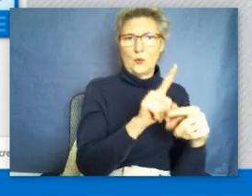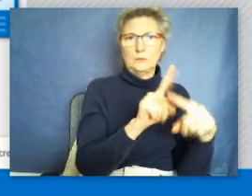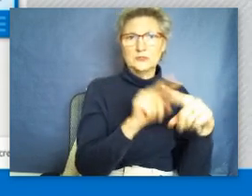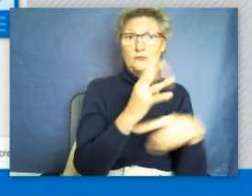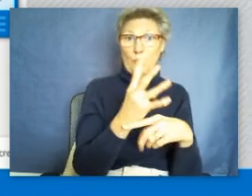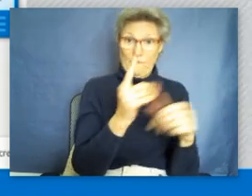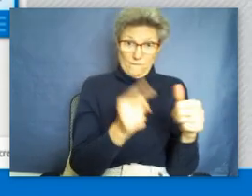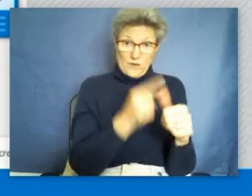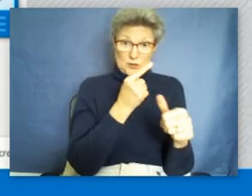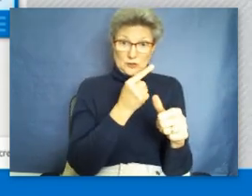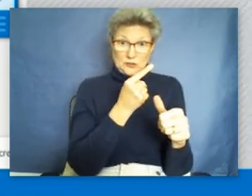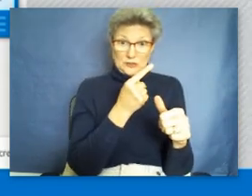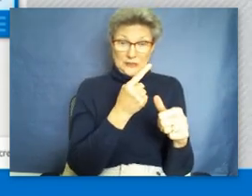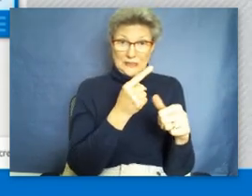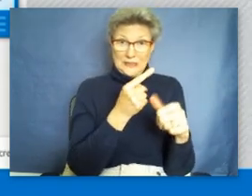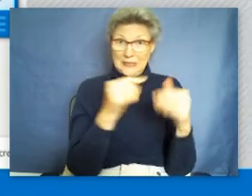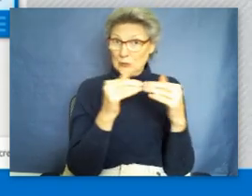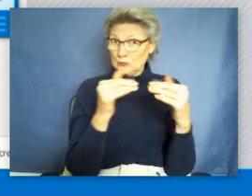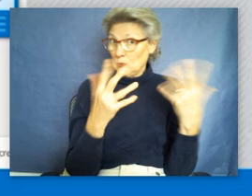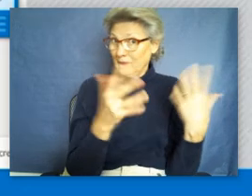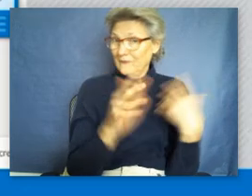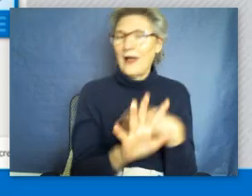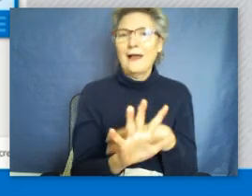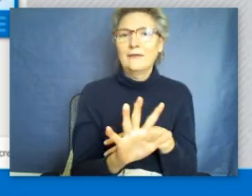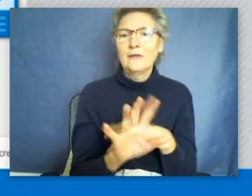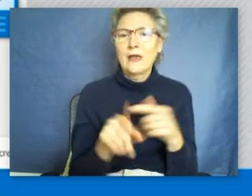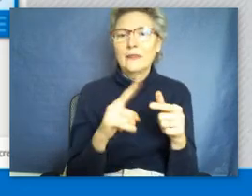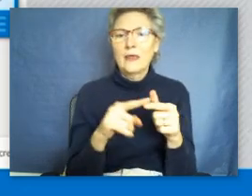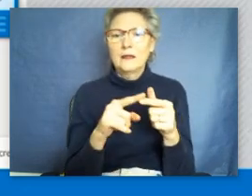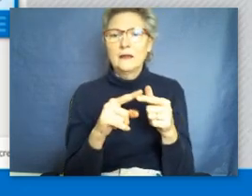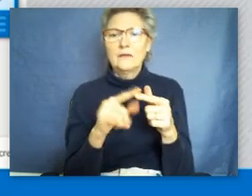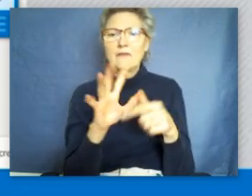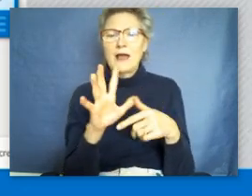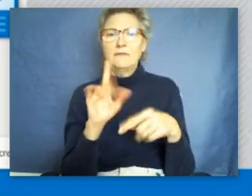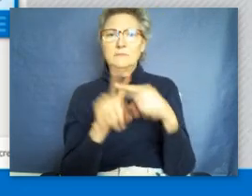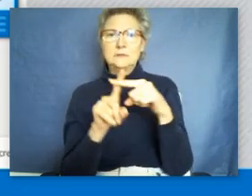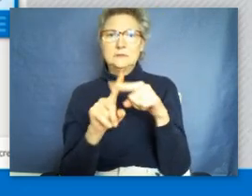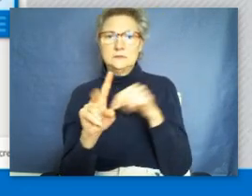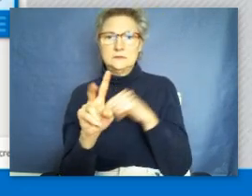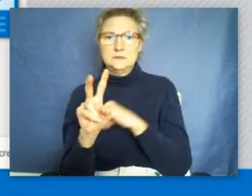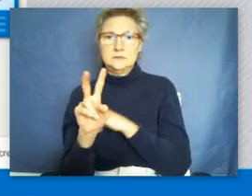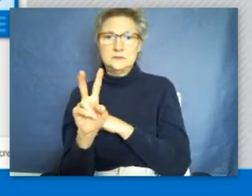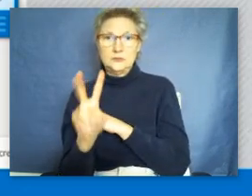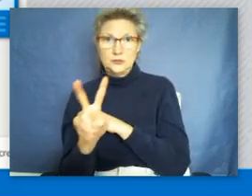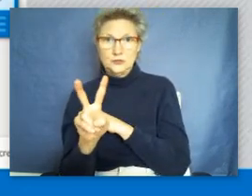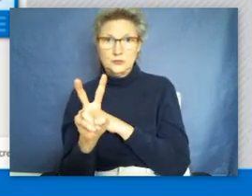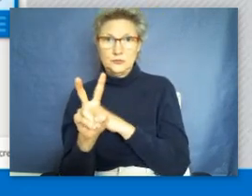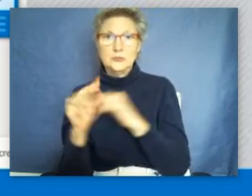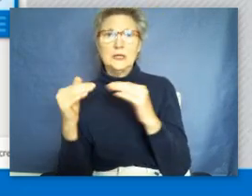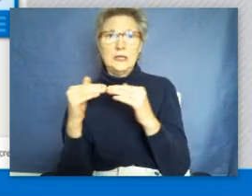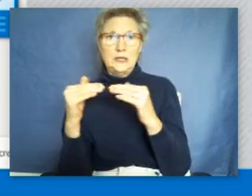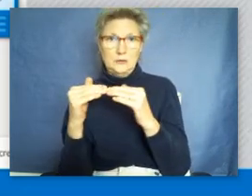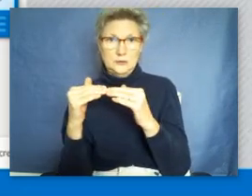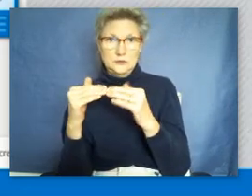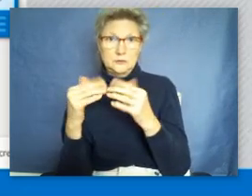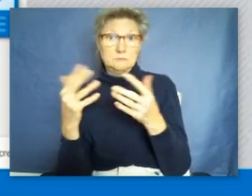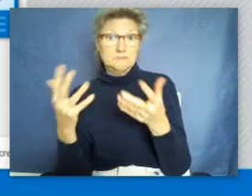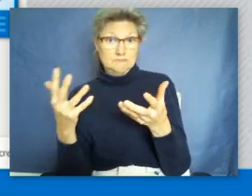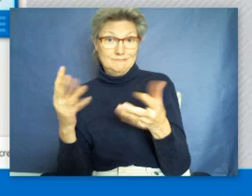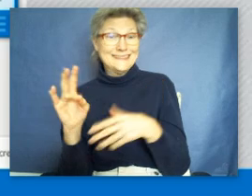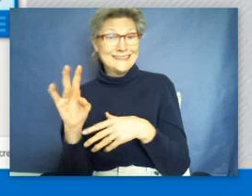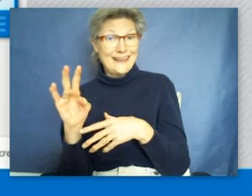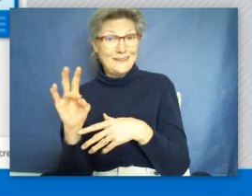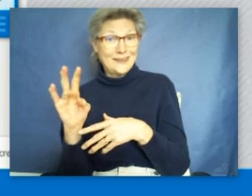plus 4 and we get 5. Awesome. And 5 plus 2 will give us